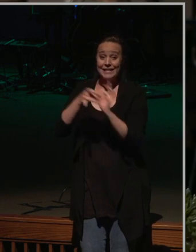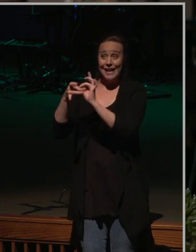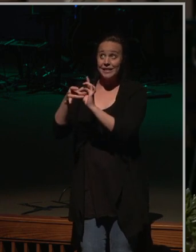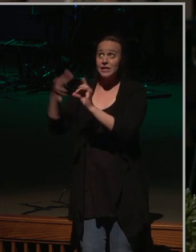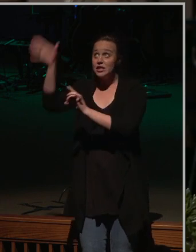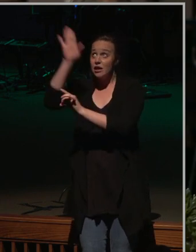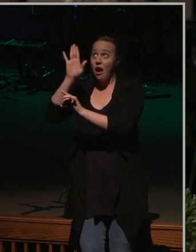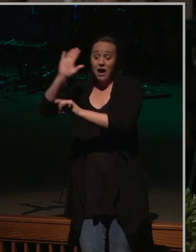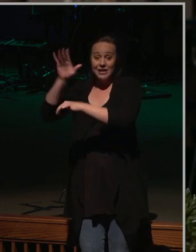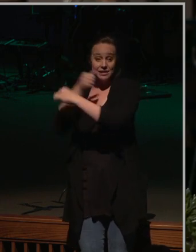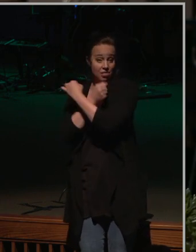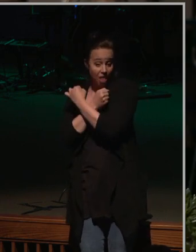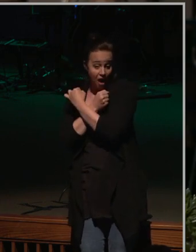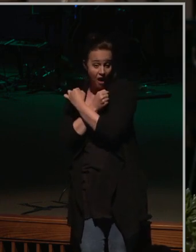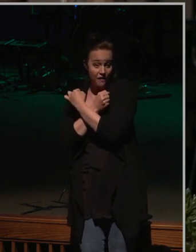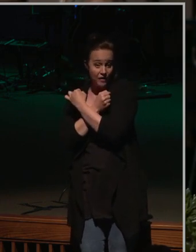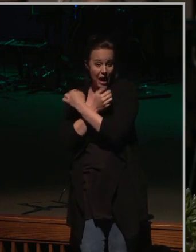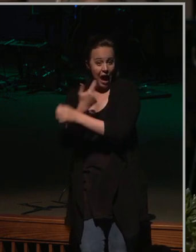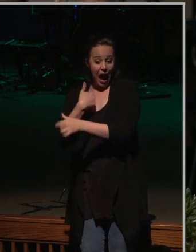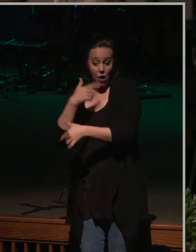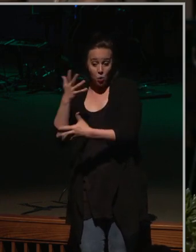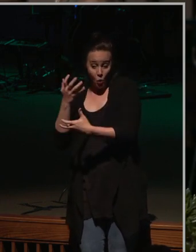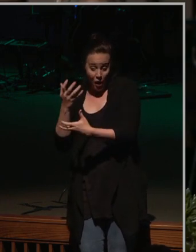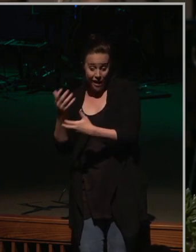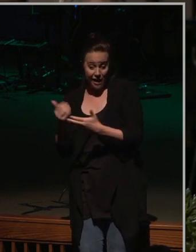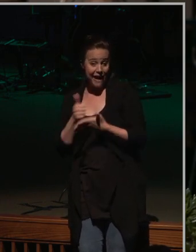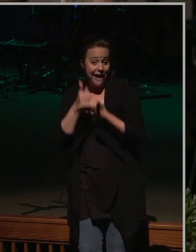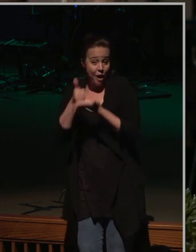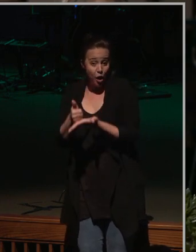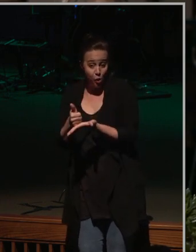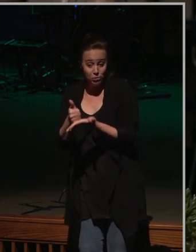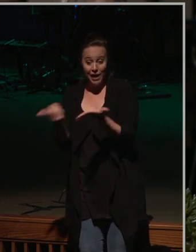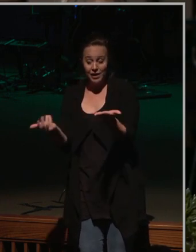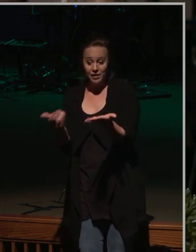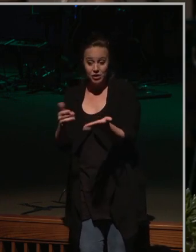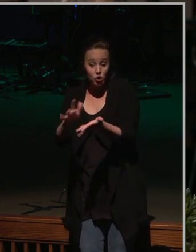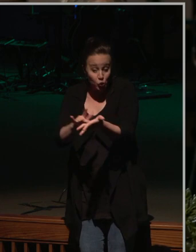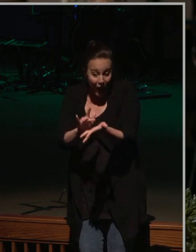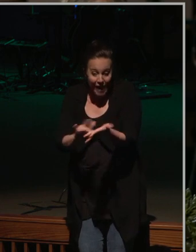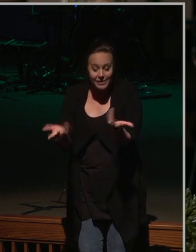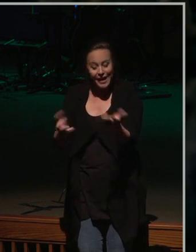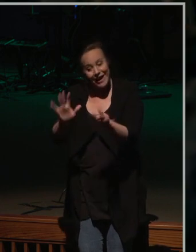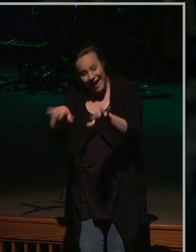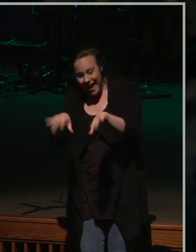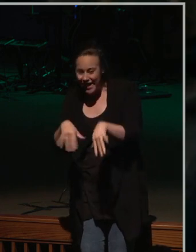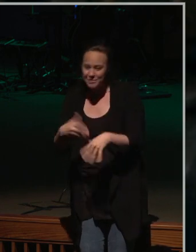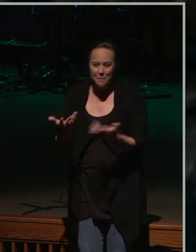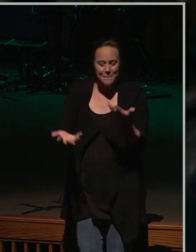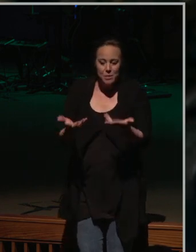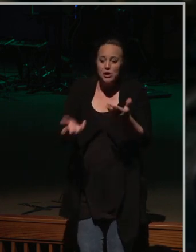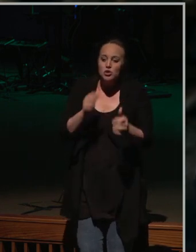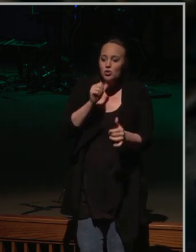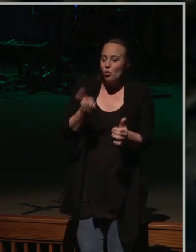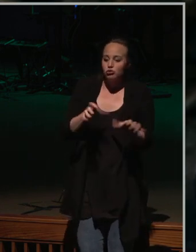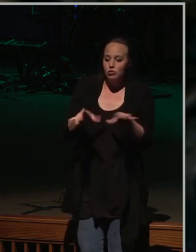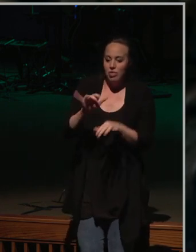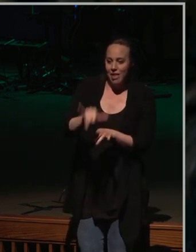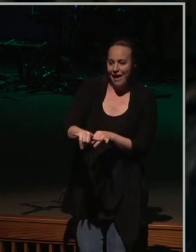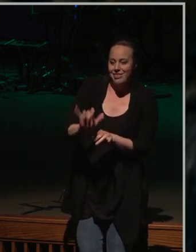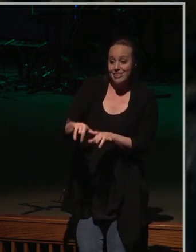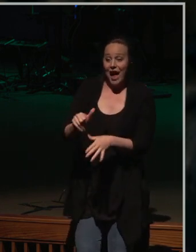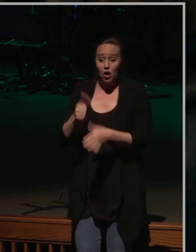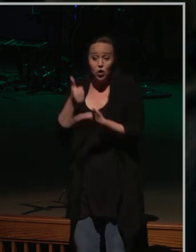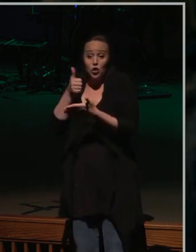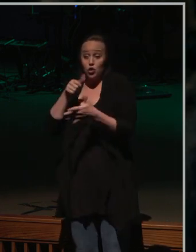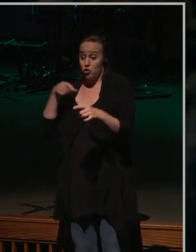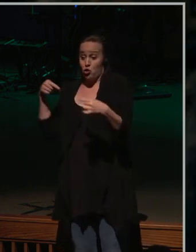Like, hey, you know, you don't want to hurt mom, do you? Right? Like, when you do this, that hurts mom. Loving is so important in